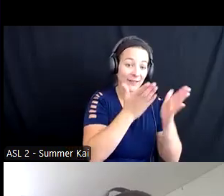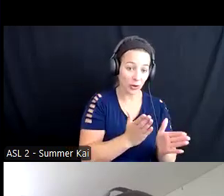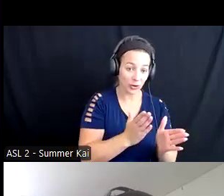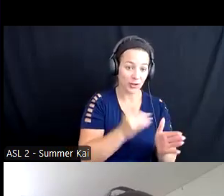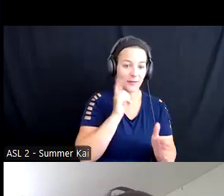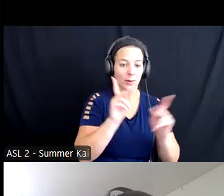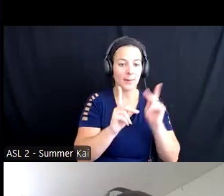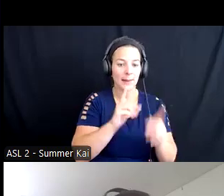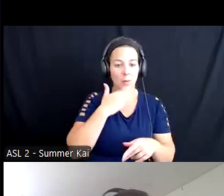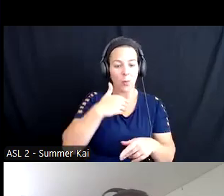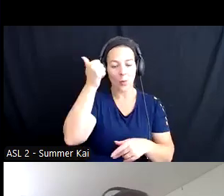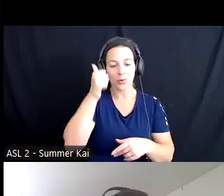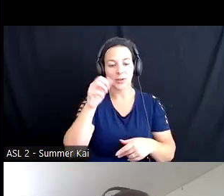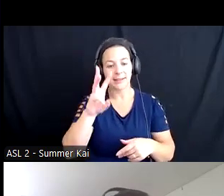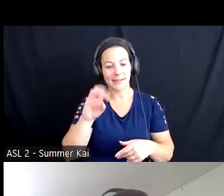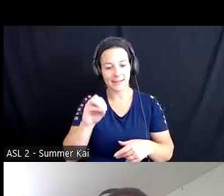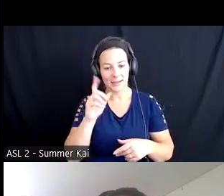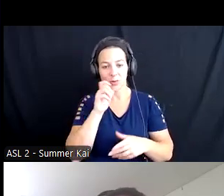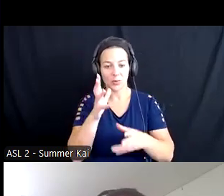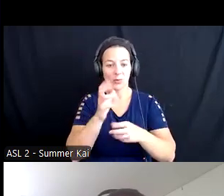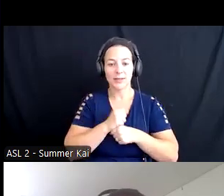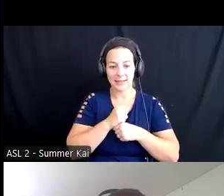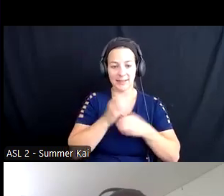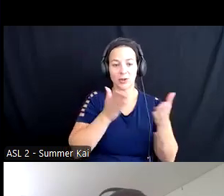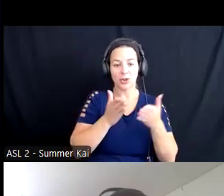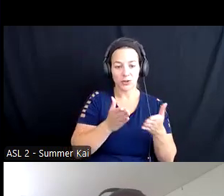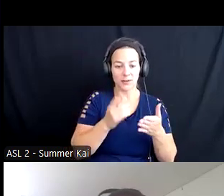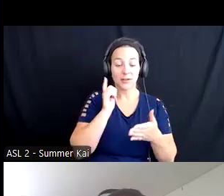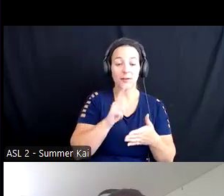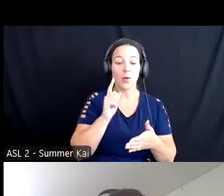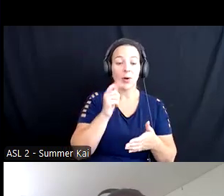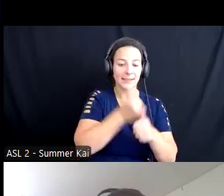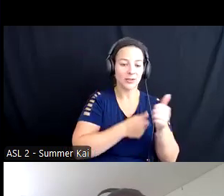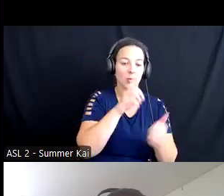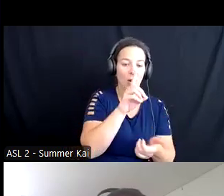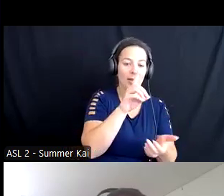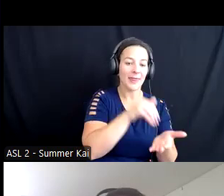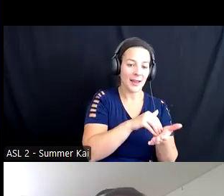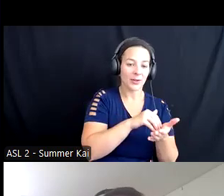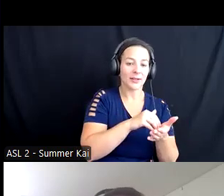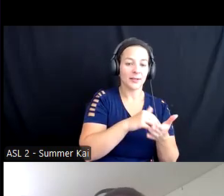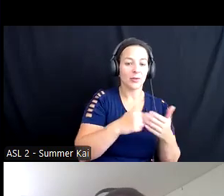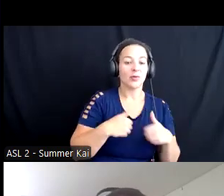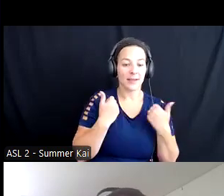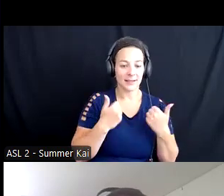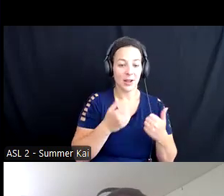ages 60 and older who received respite services per 1,000 residents shown in, again, the blue bar for Sacramento. In this